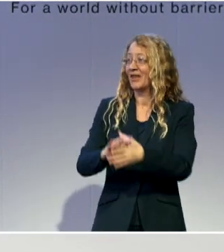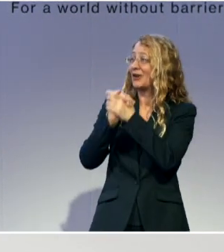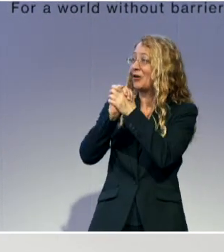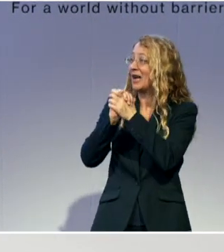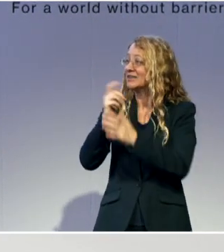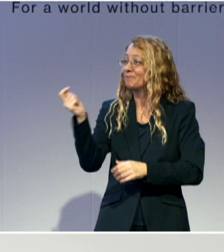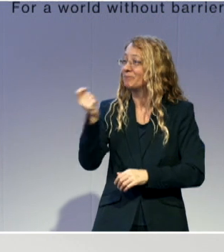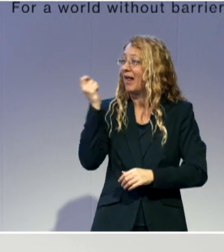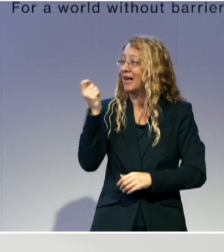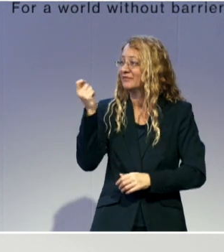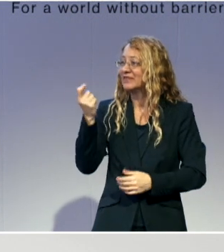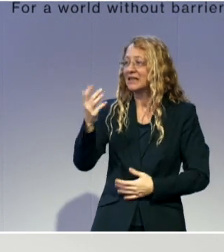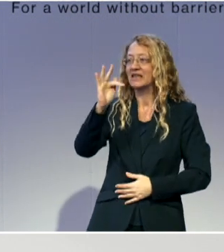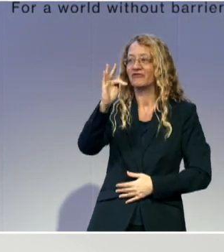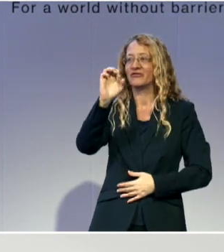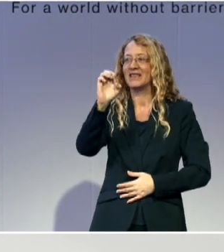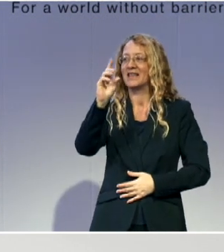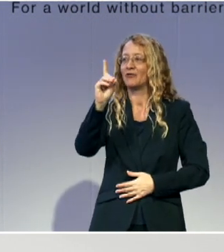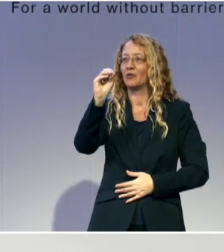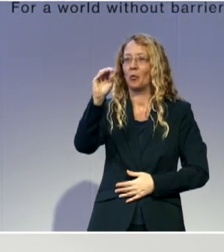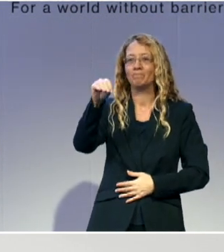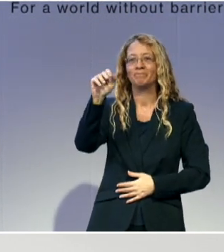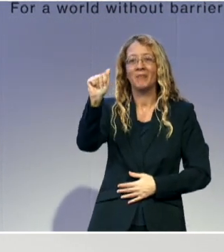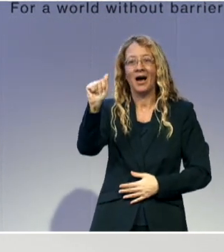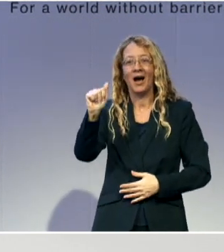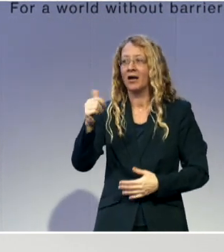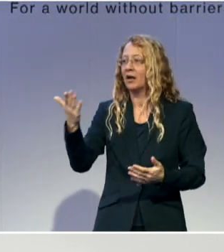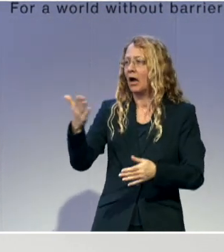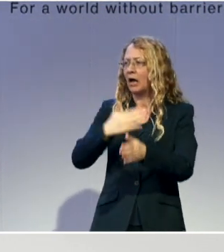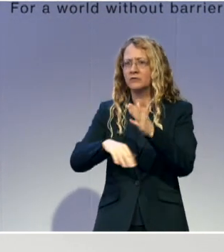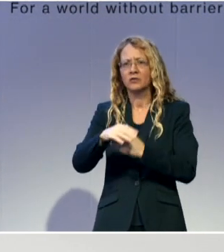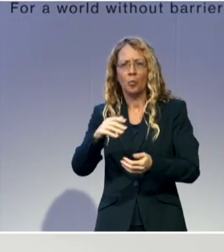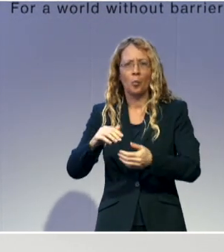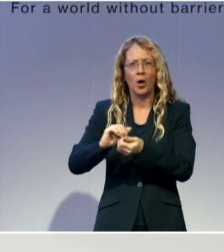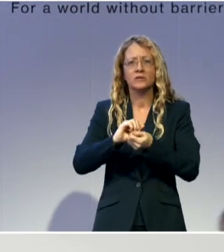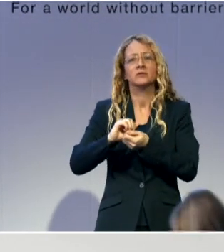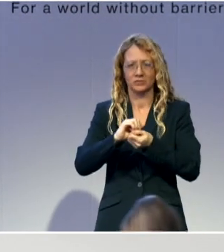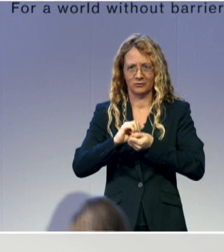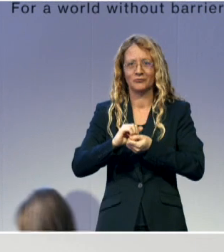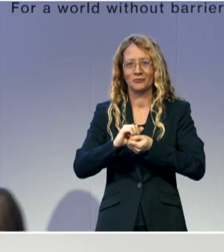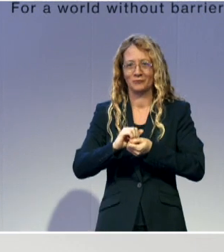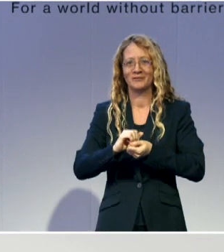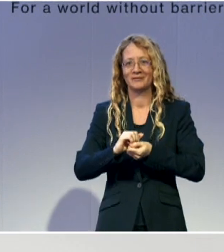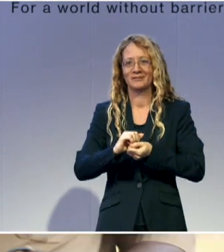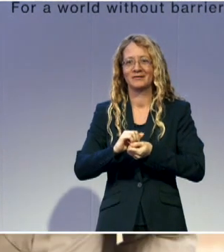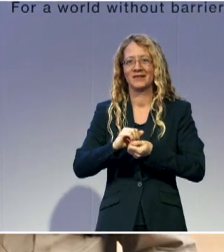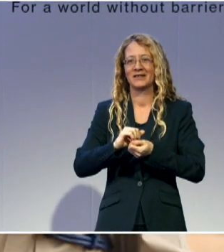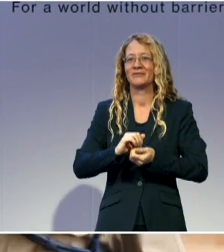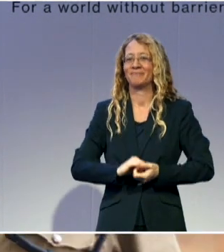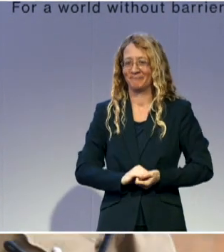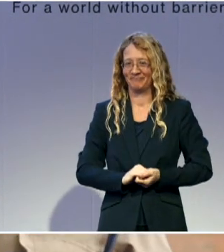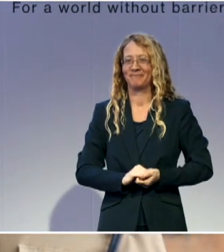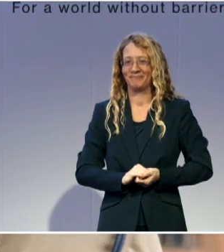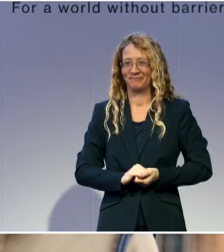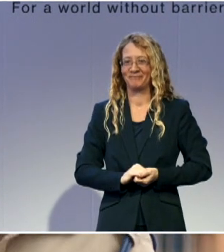Congratulations to the Federation of Disability Organizations in Malawi. FDOMA is an umbrella organization of